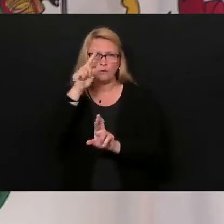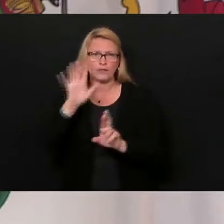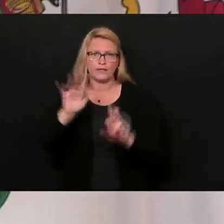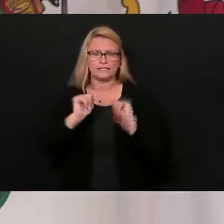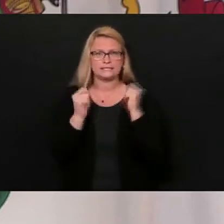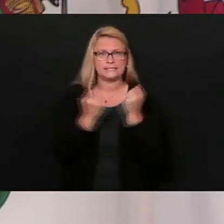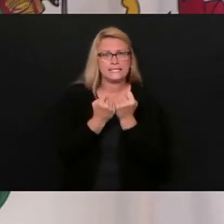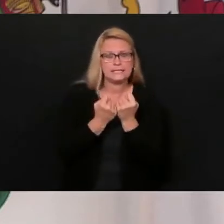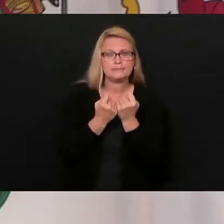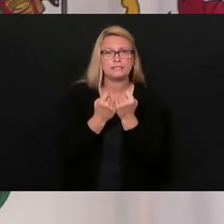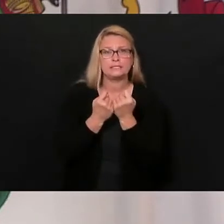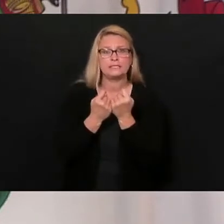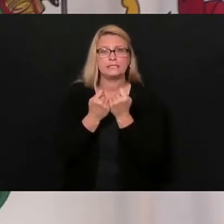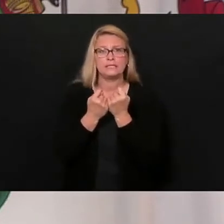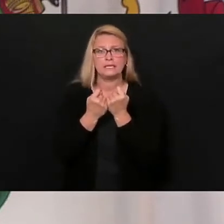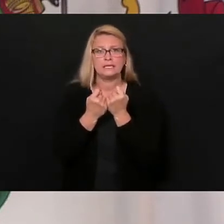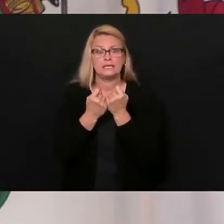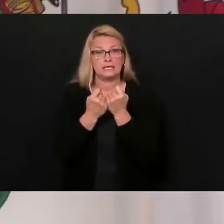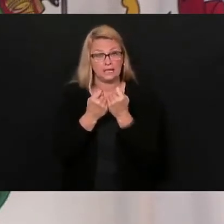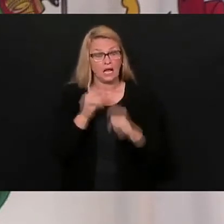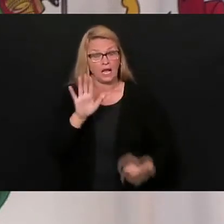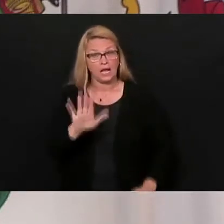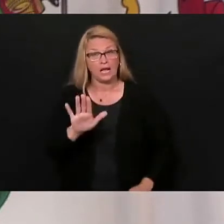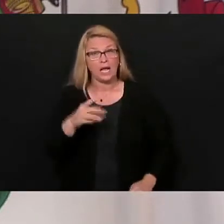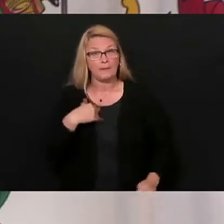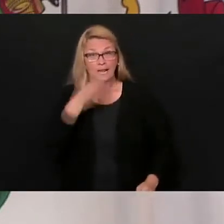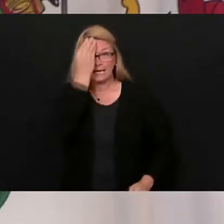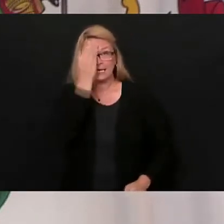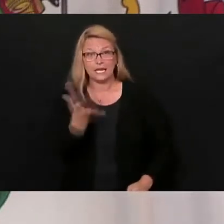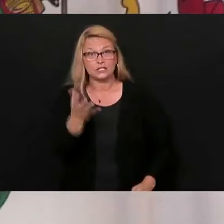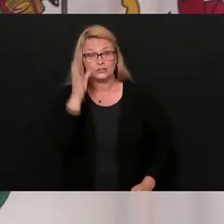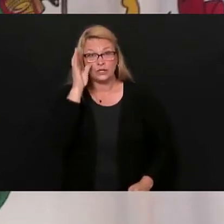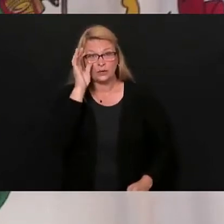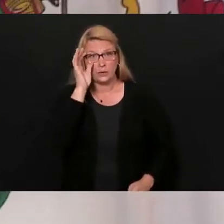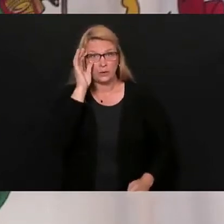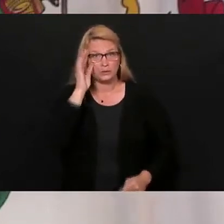as well. Now, I can tell you just this, that,